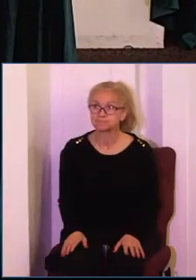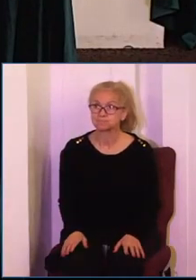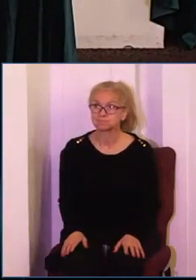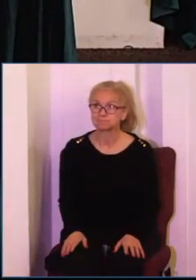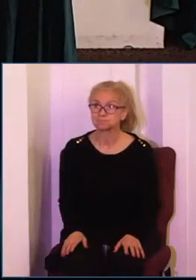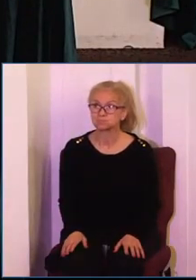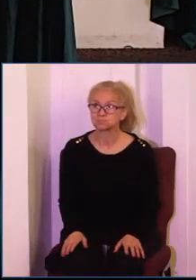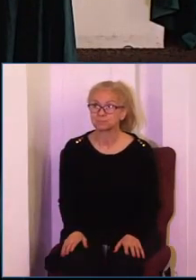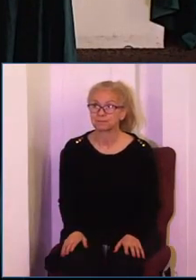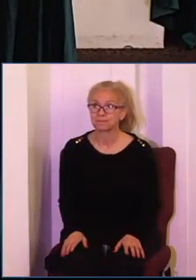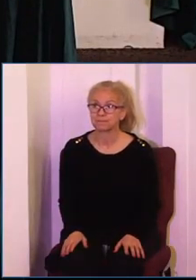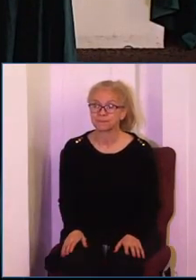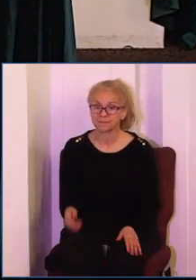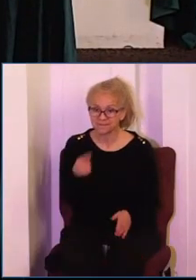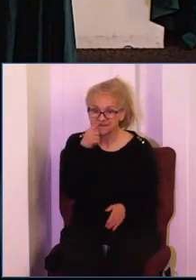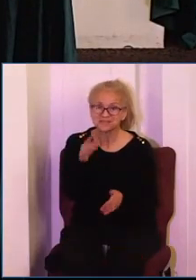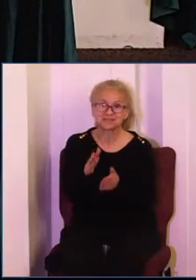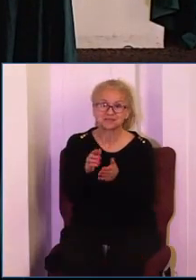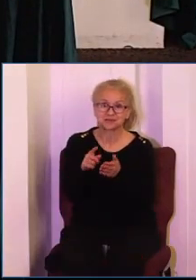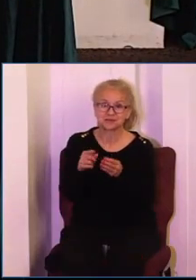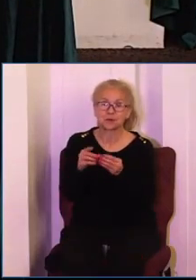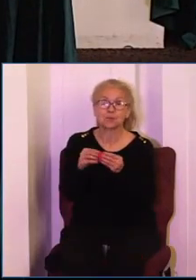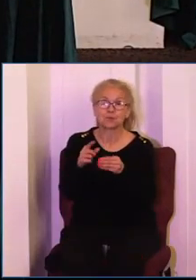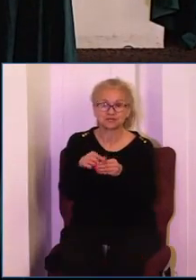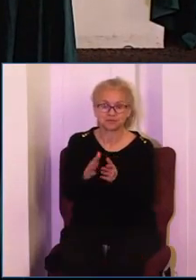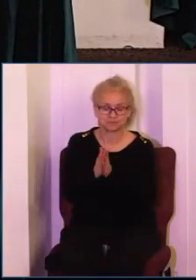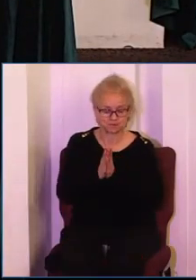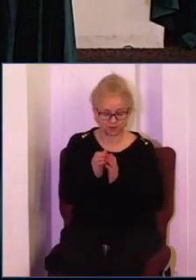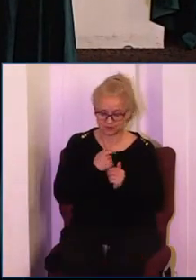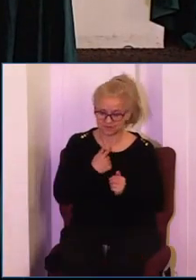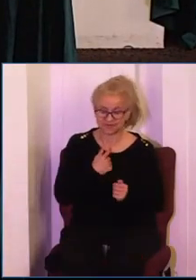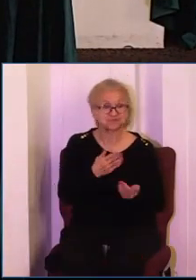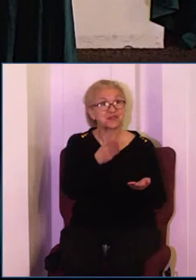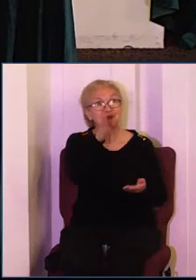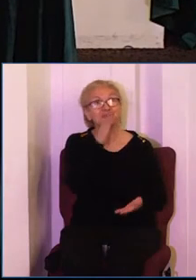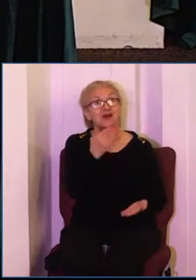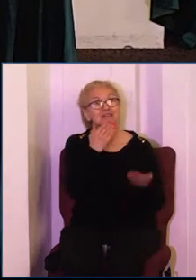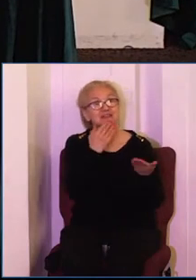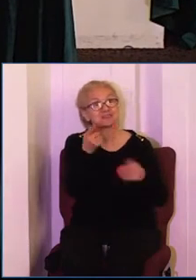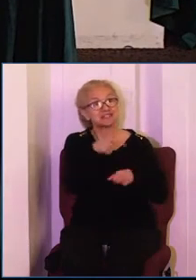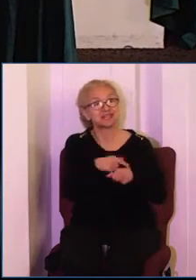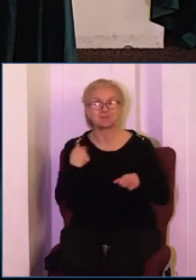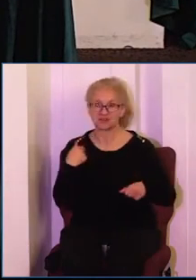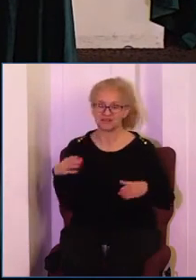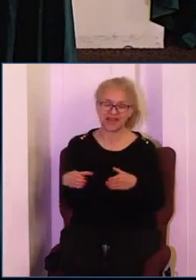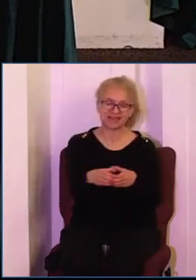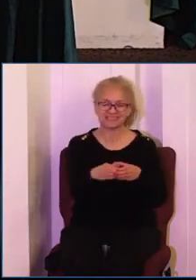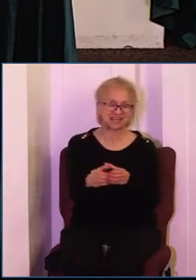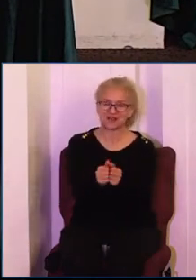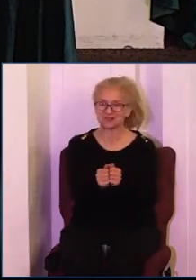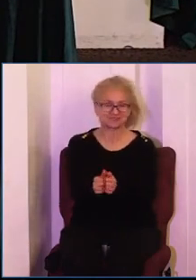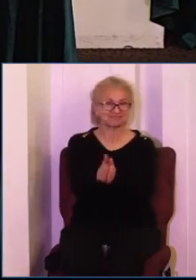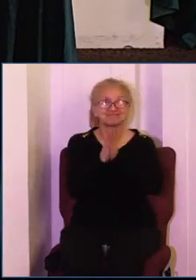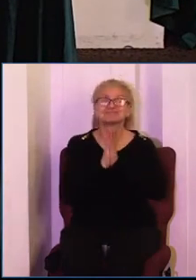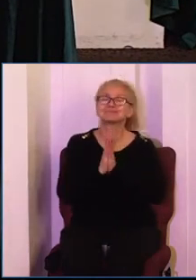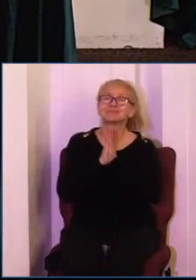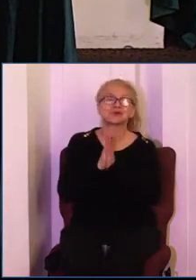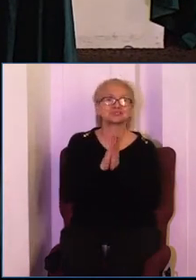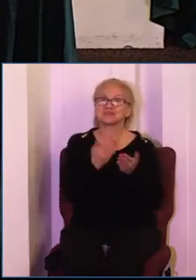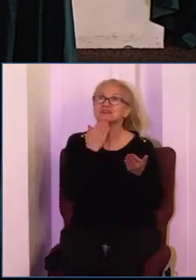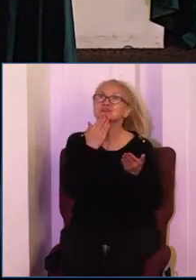Would you one more time pray with me? God, thank you for this time we've had together in worship. Thank you for your blessings on